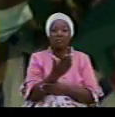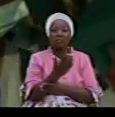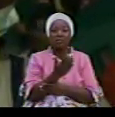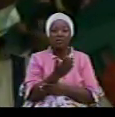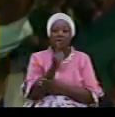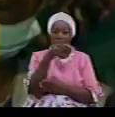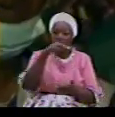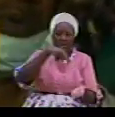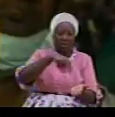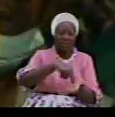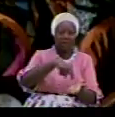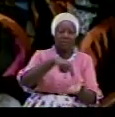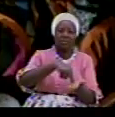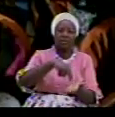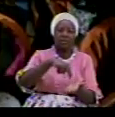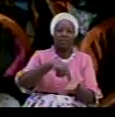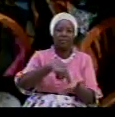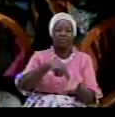stand up.